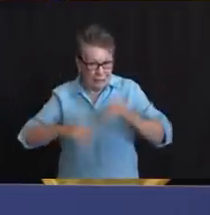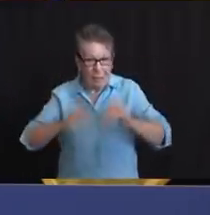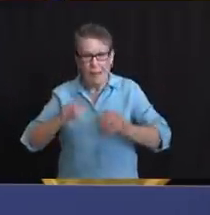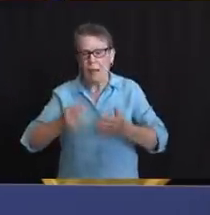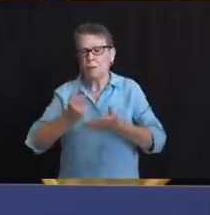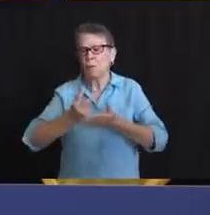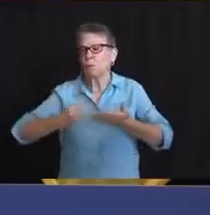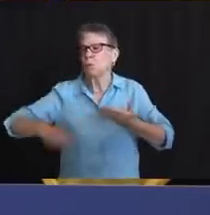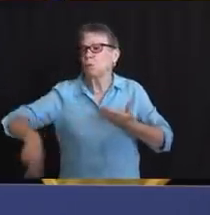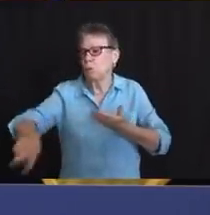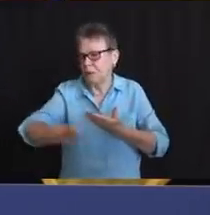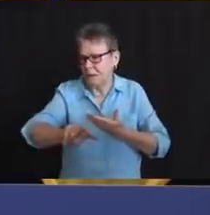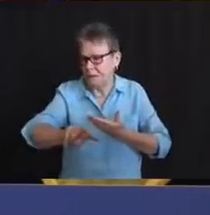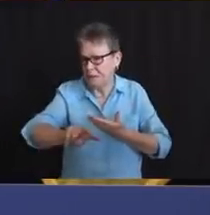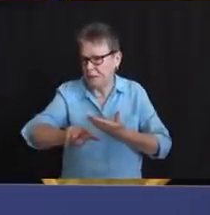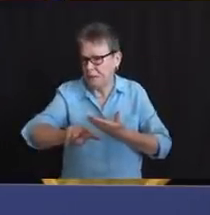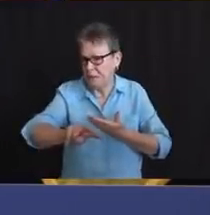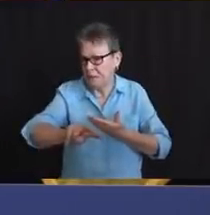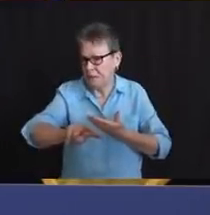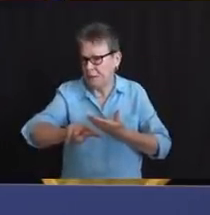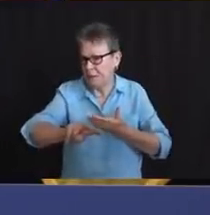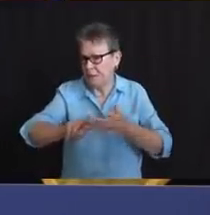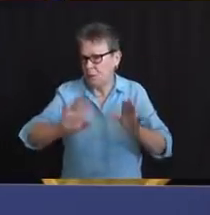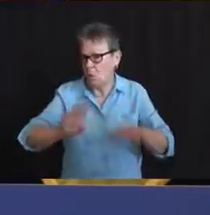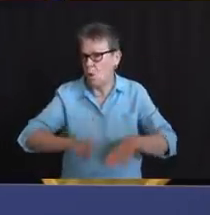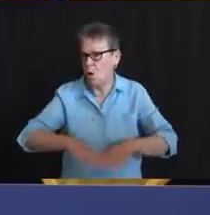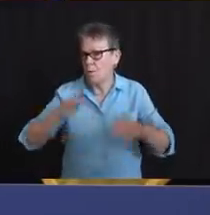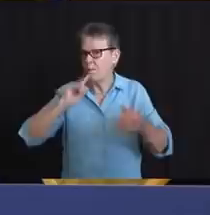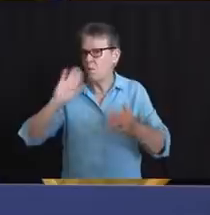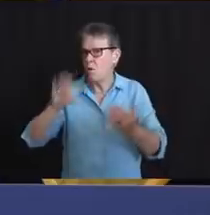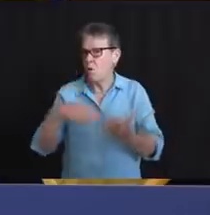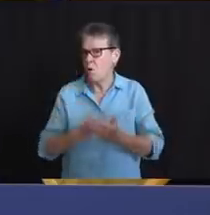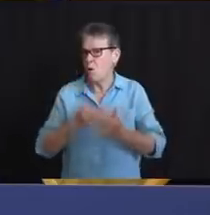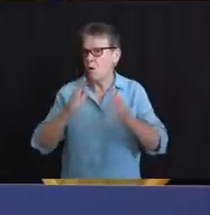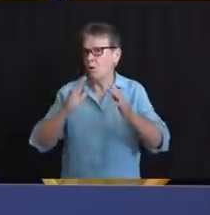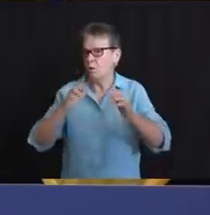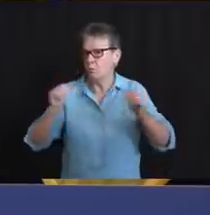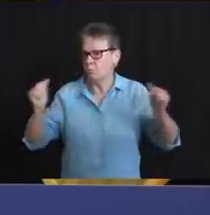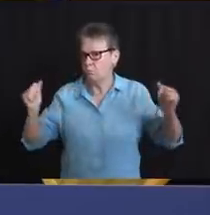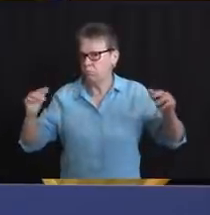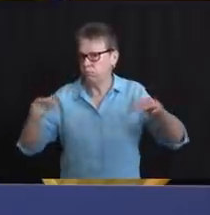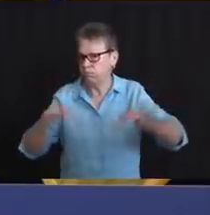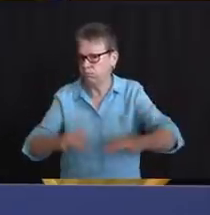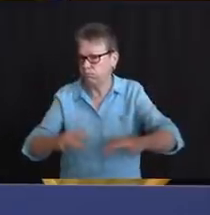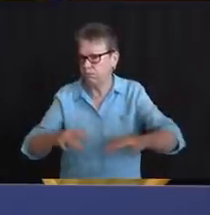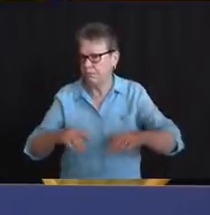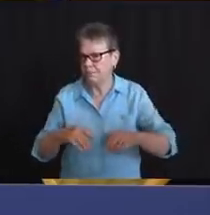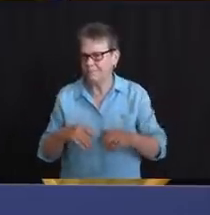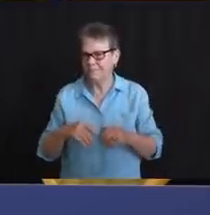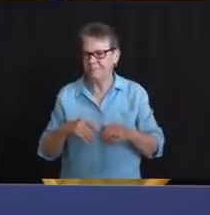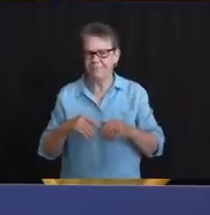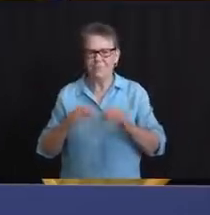June 4th. We looked at the calendar, though. It did not see any football games for the week.